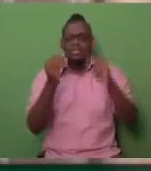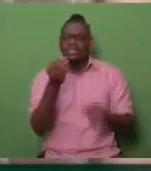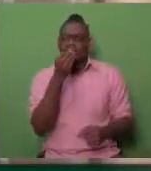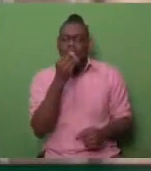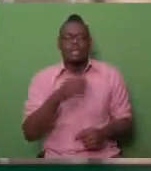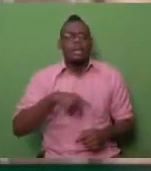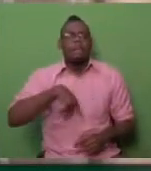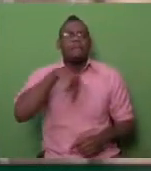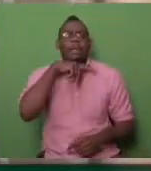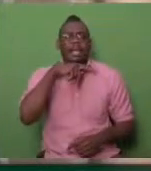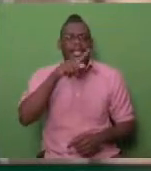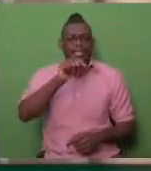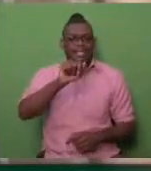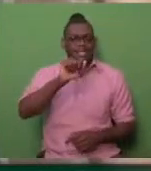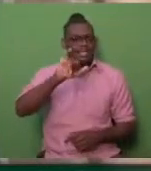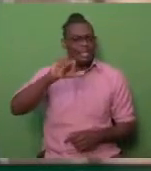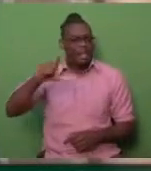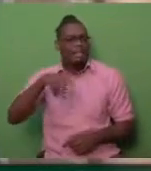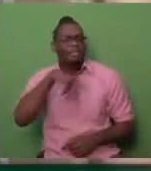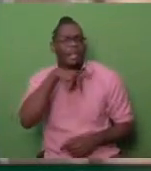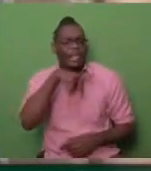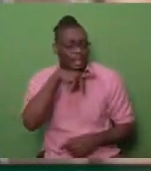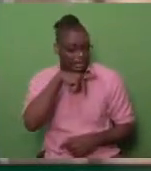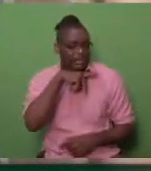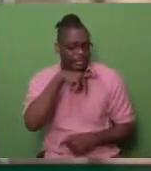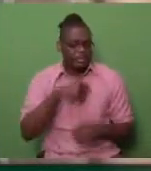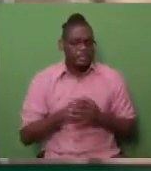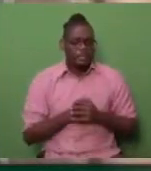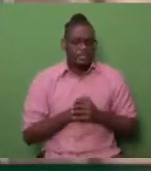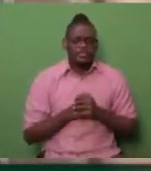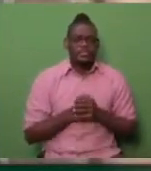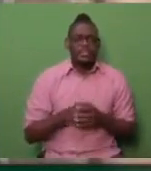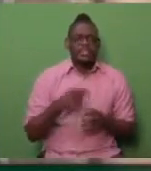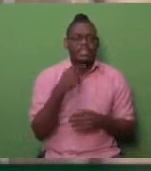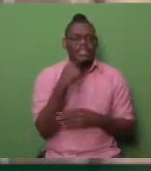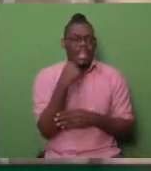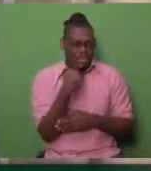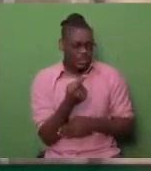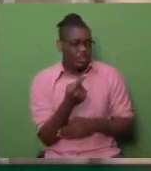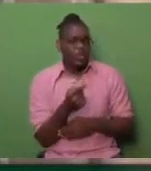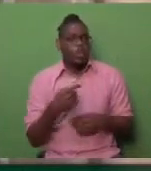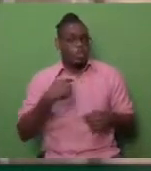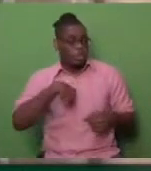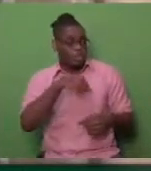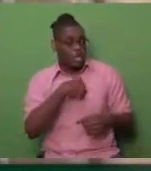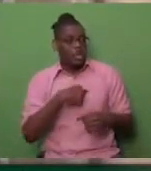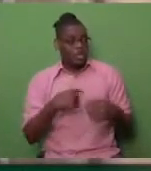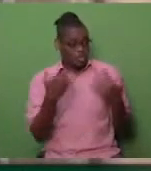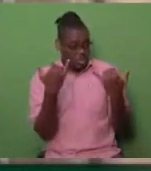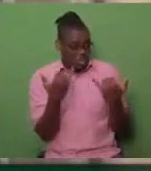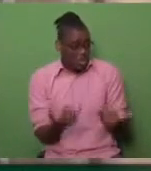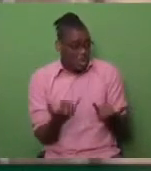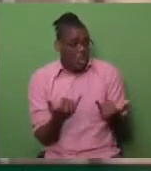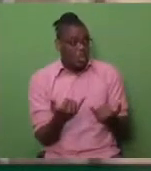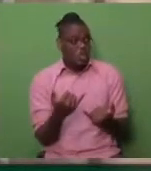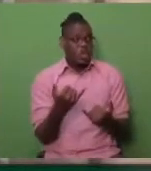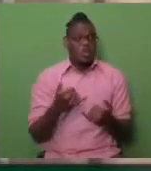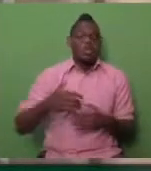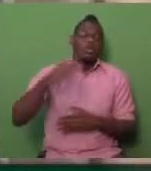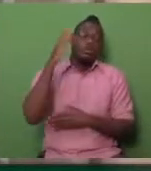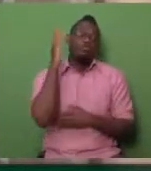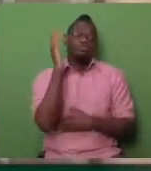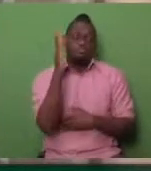since 1994, I stand in this honorable house, I will do so inside this house and outside of this